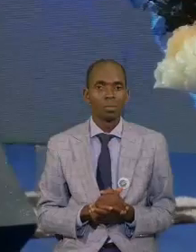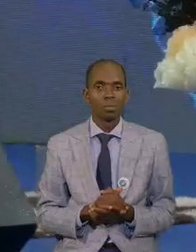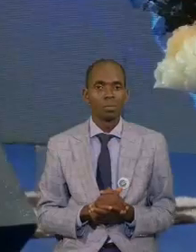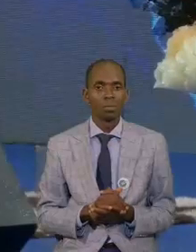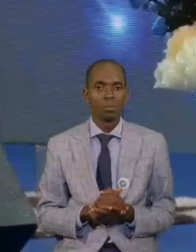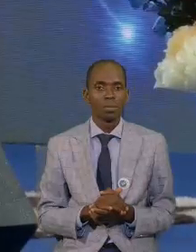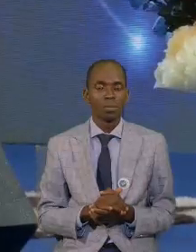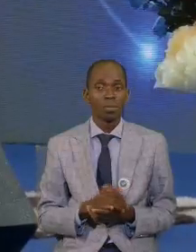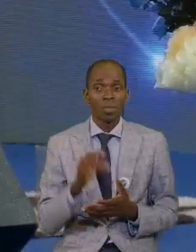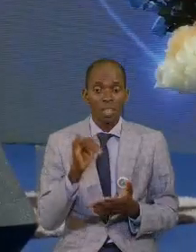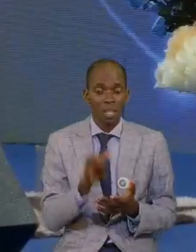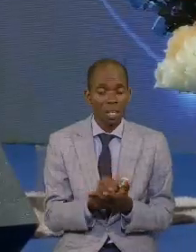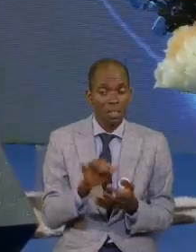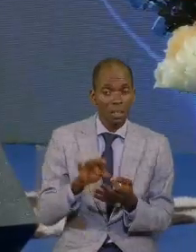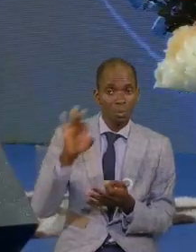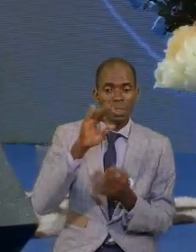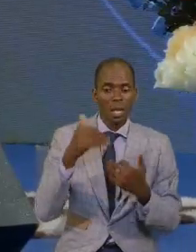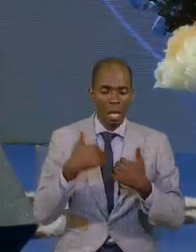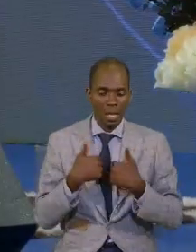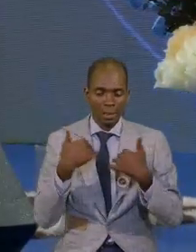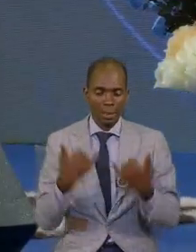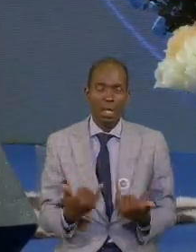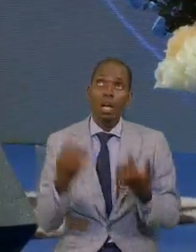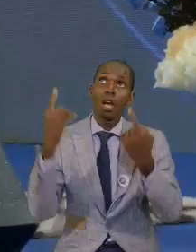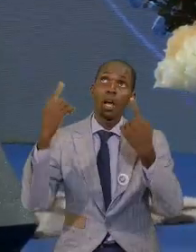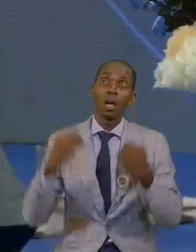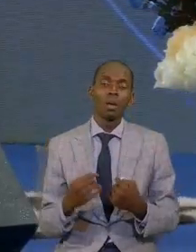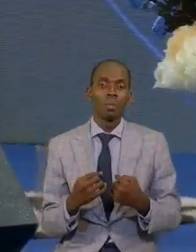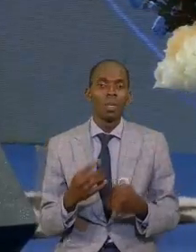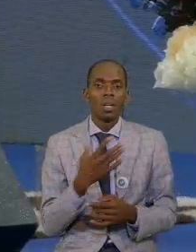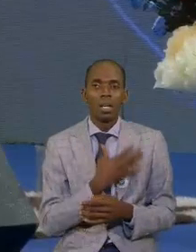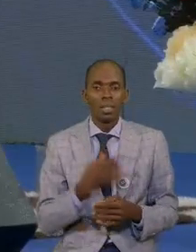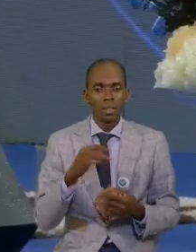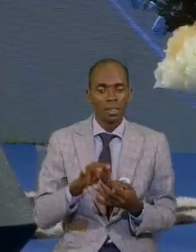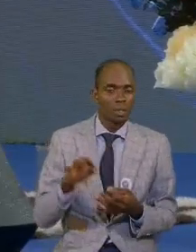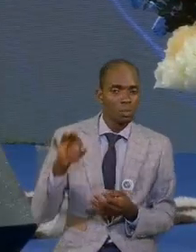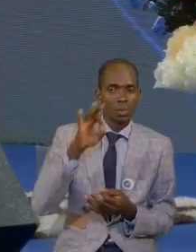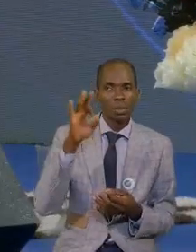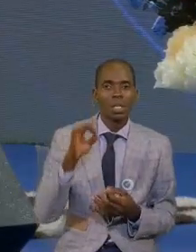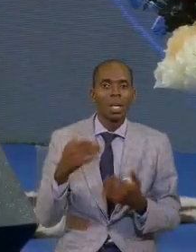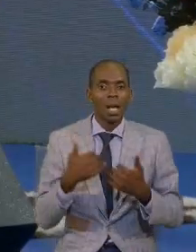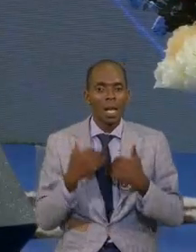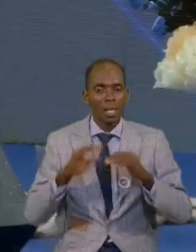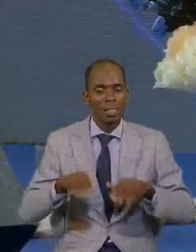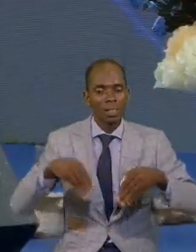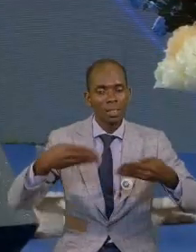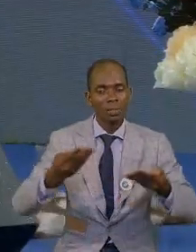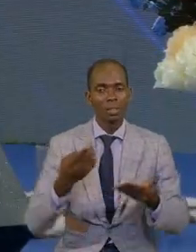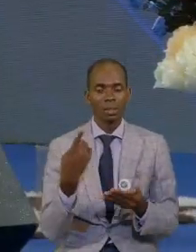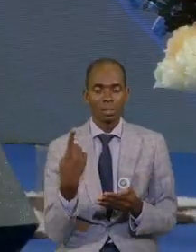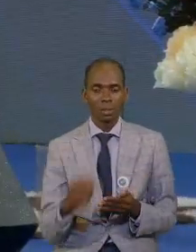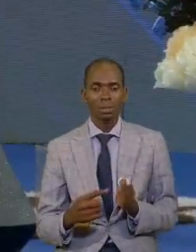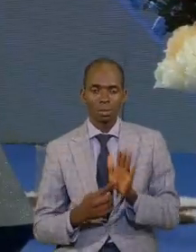That Spirit has now come. And the Spirit has given the revelation to the